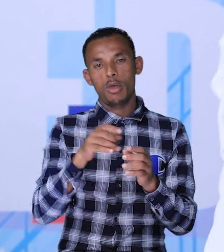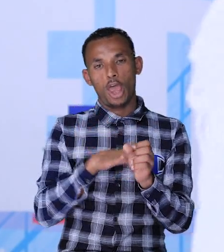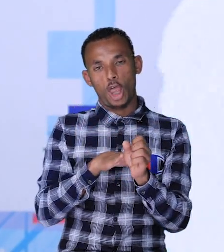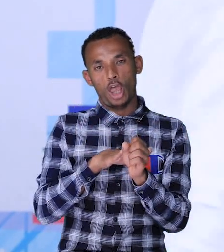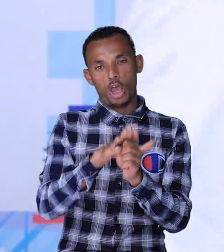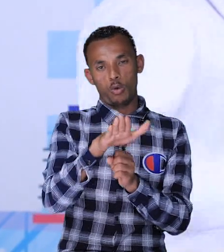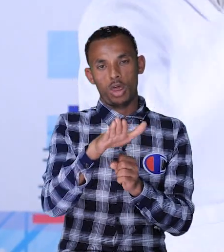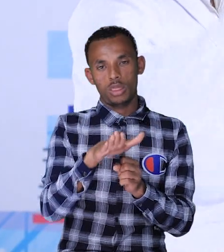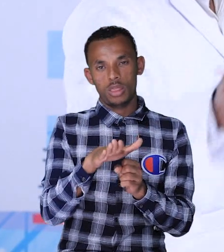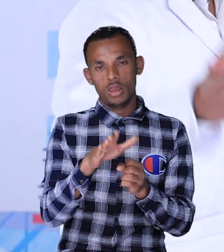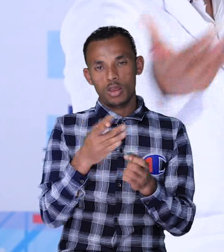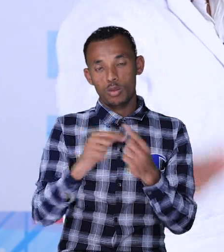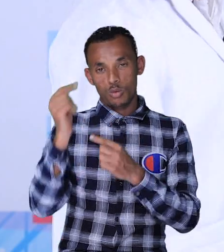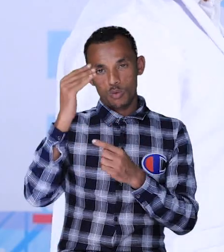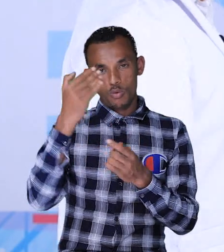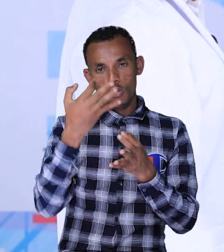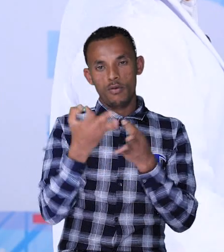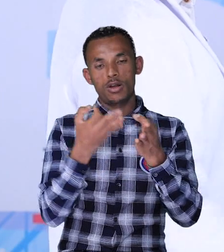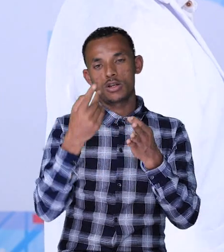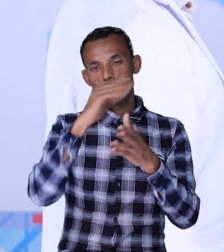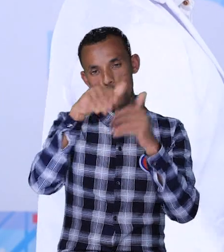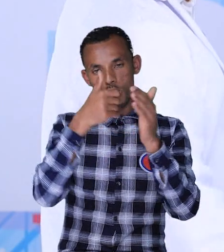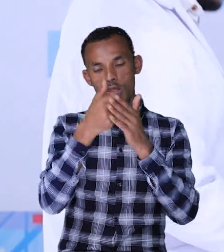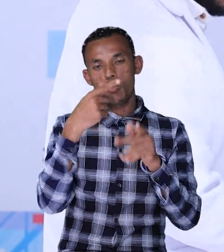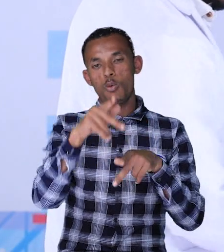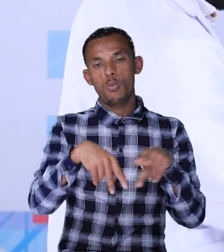be adequate in order to represent the whole population.